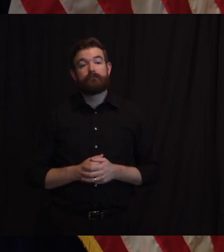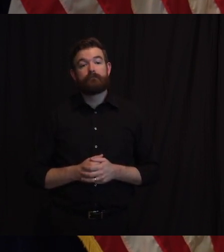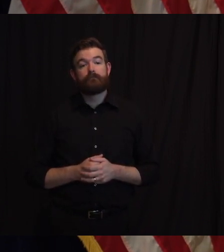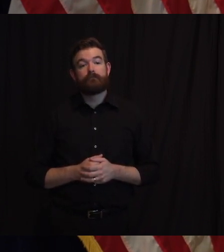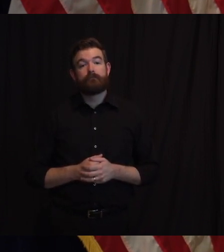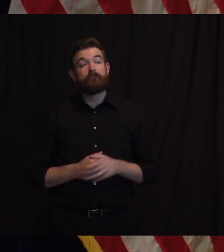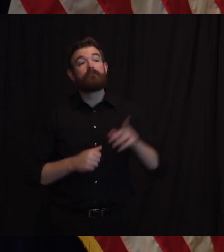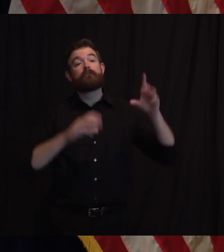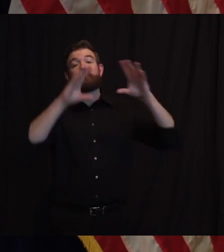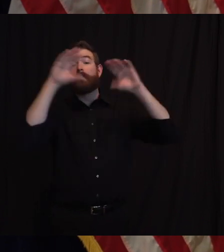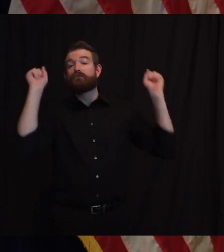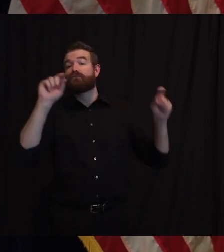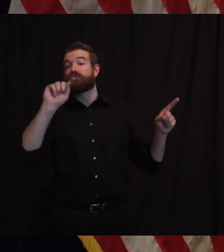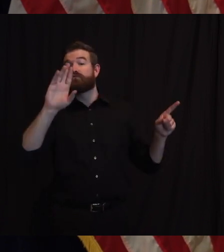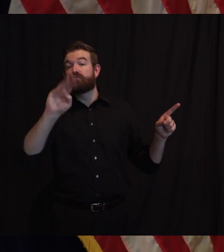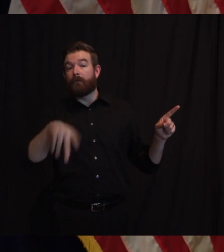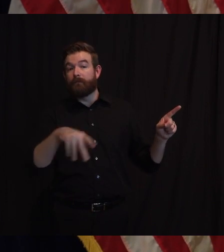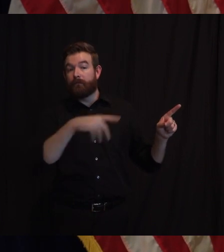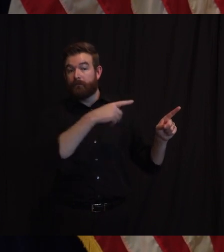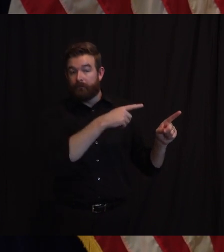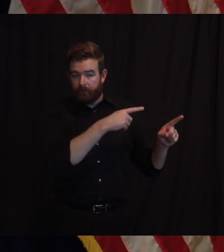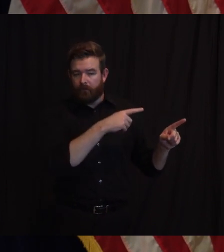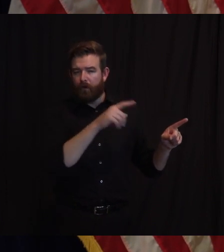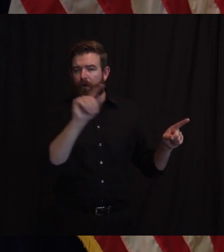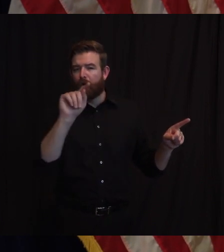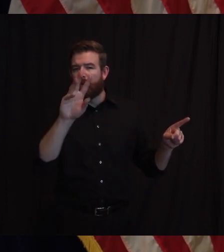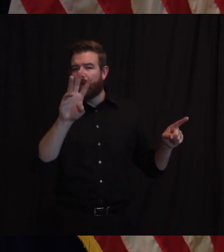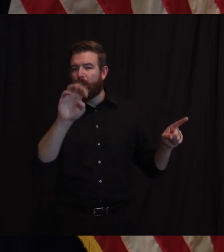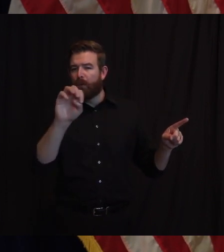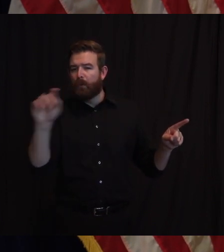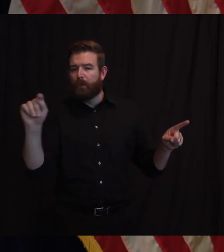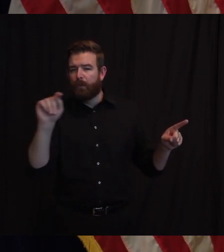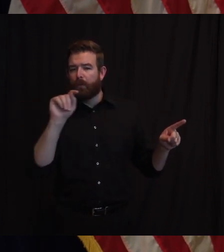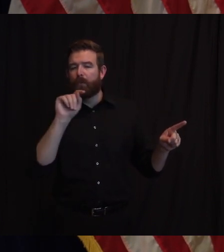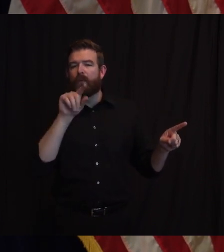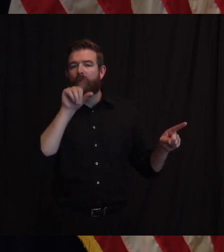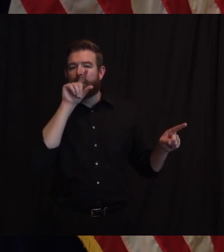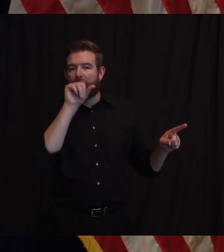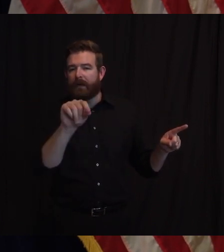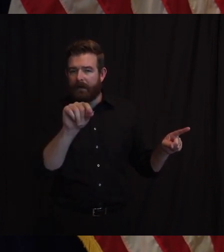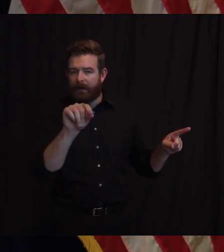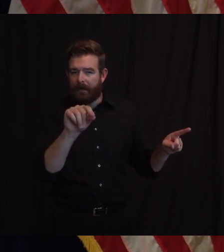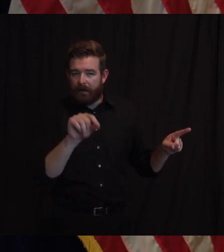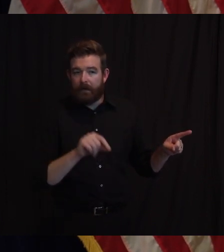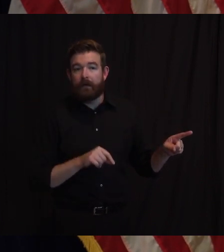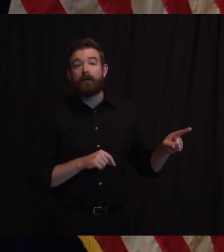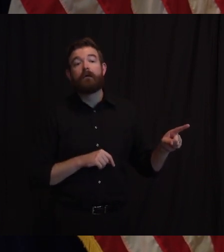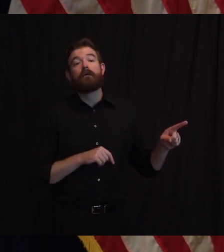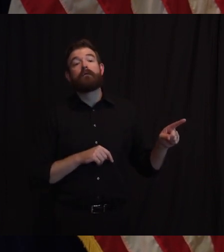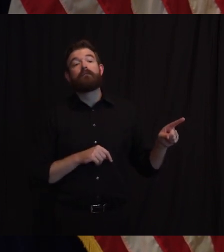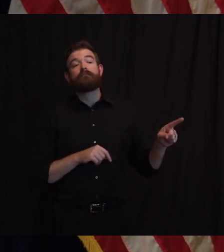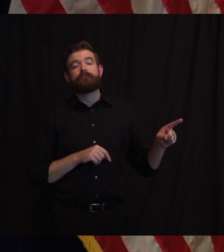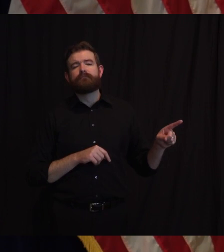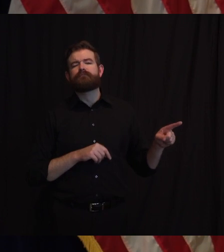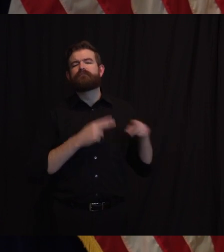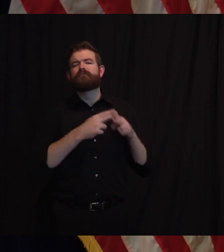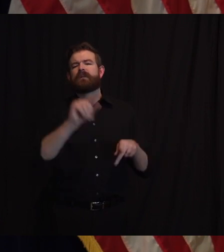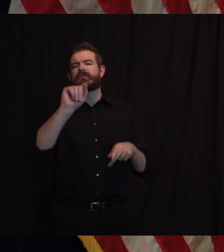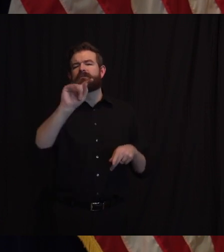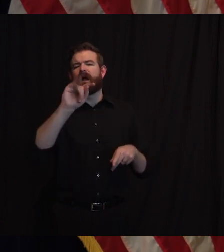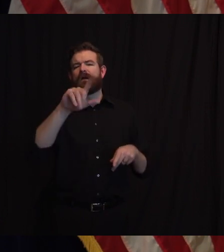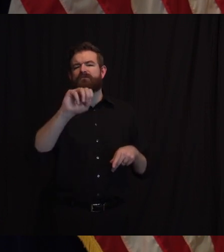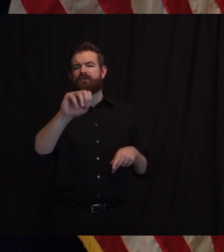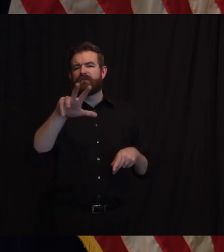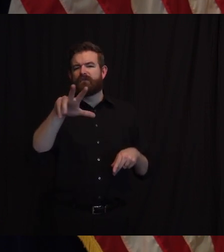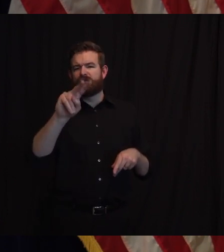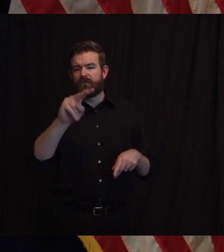tweeted that we were granted Title 32 extension, which is a huge deal. And for those of you who aren't living with what Title